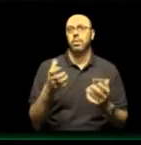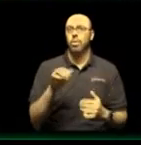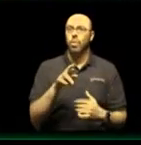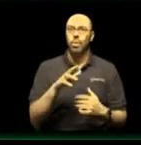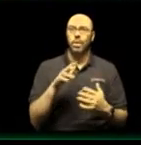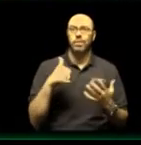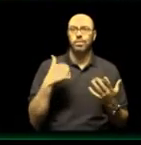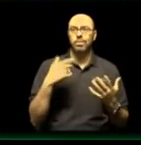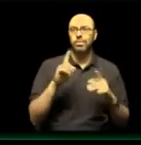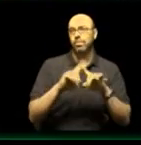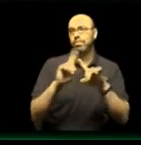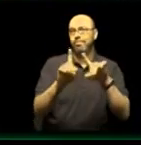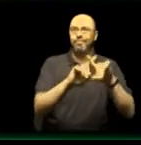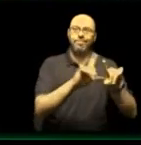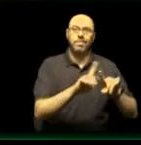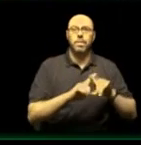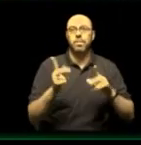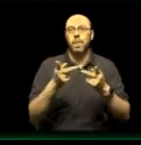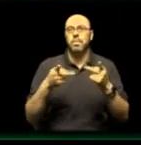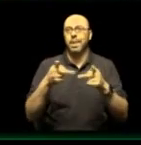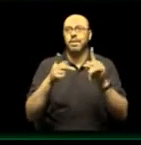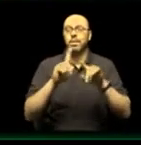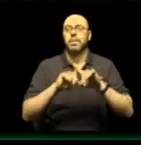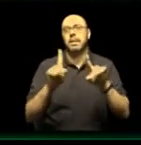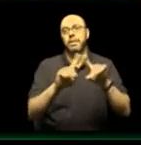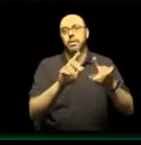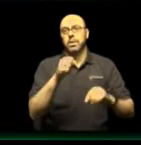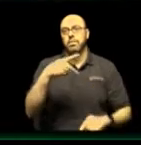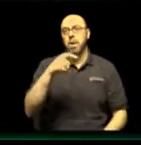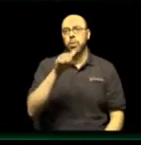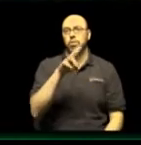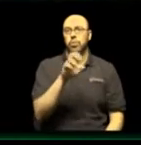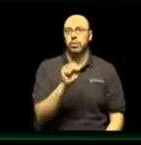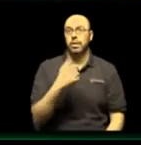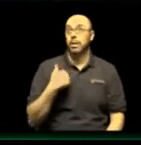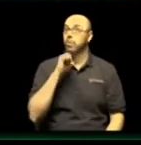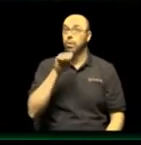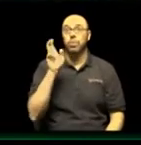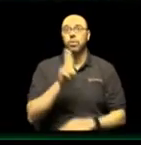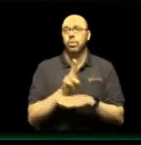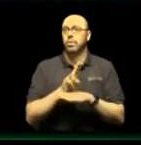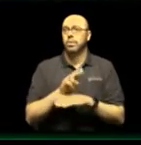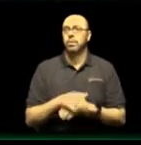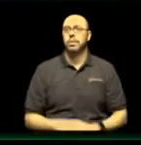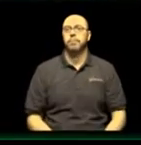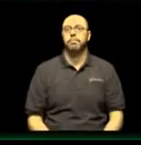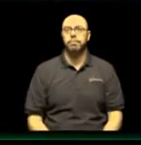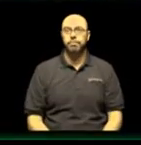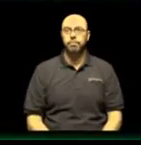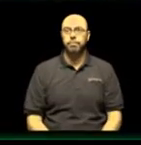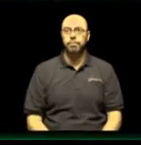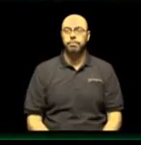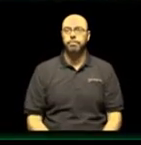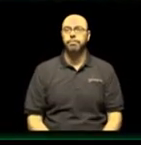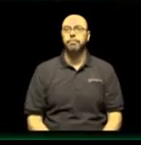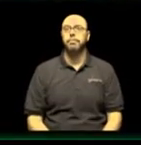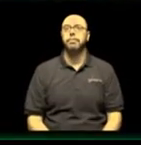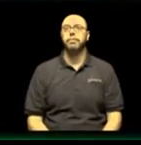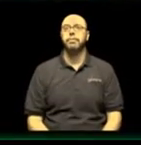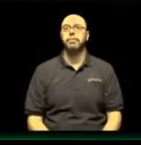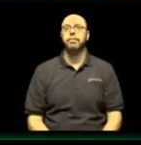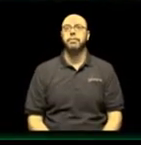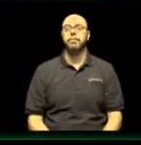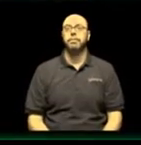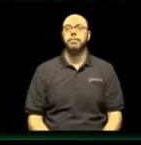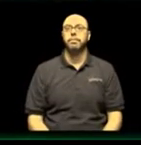different spotter have different boys. Oh, so you don't carry the same spotter with you to all the races? Oh,